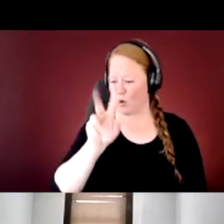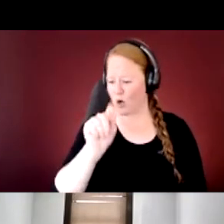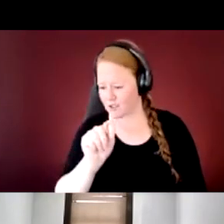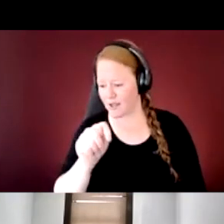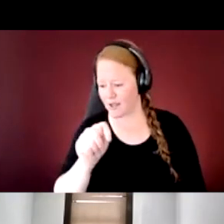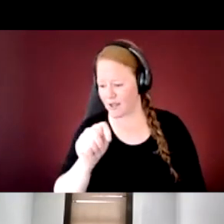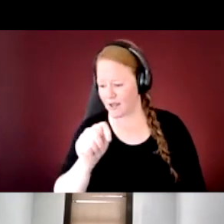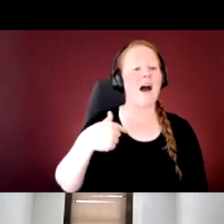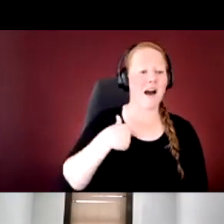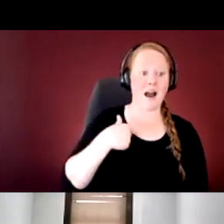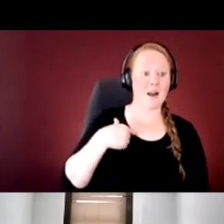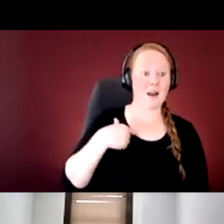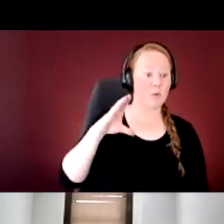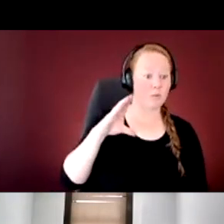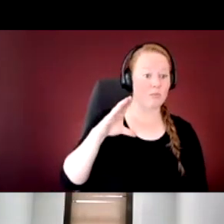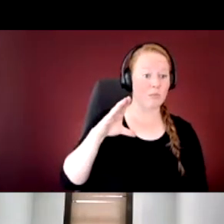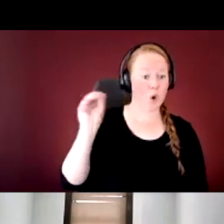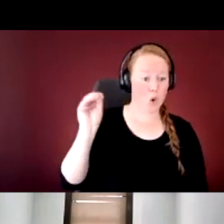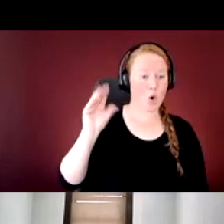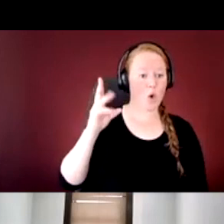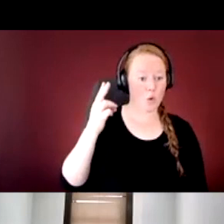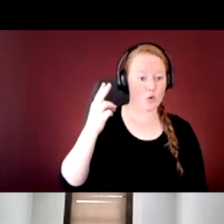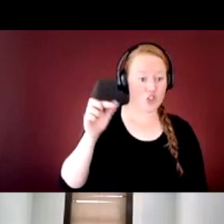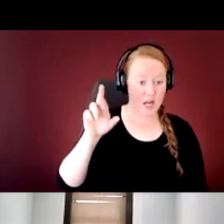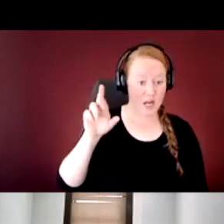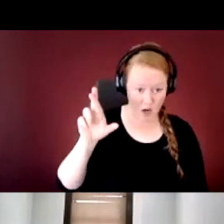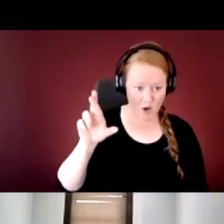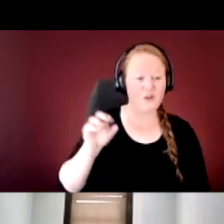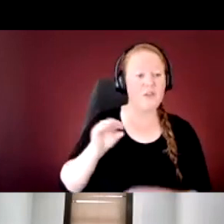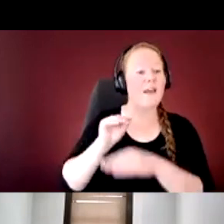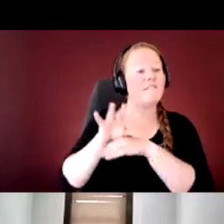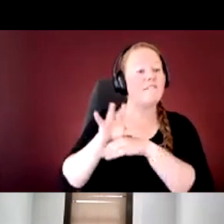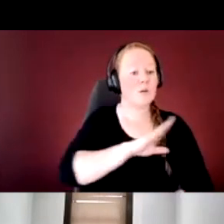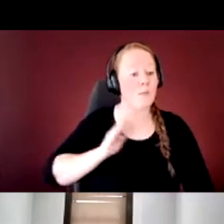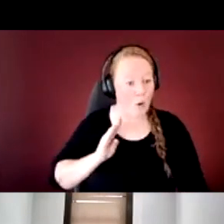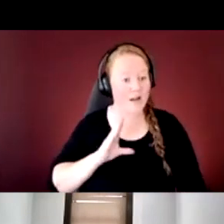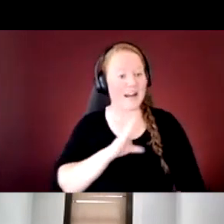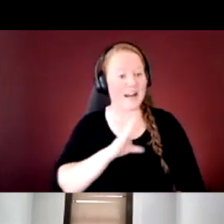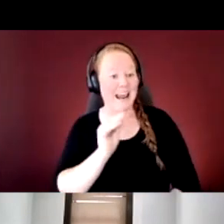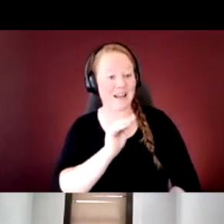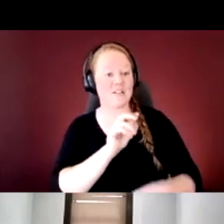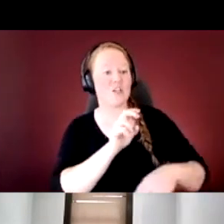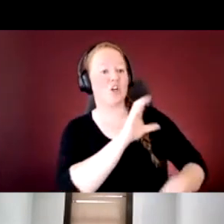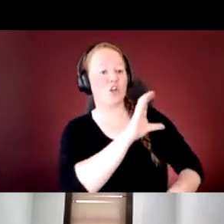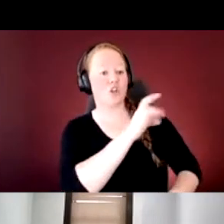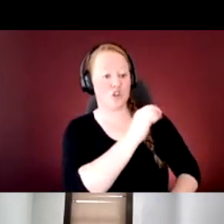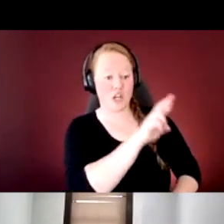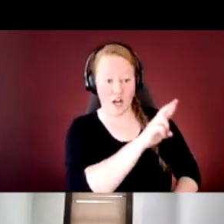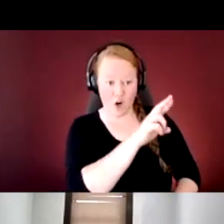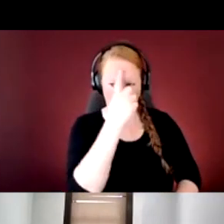to say I'm the co-chair of the Stimulus Advisory Board and chair of the Process and Planning Subcommittee for the Stimulus Advisory